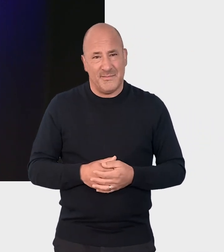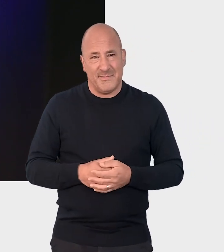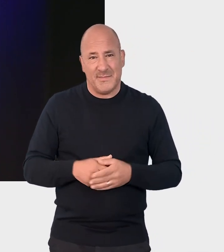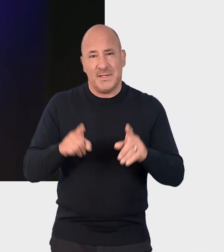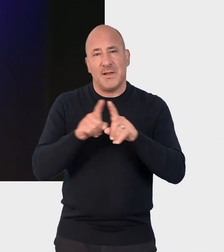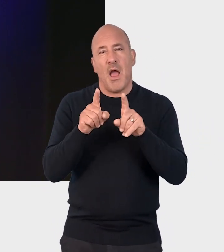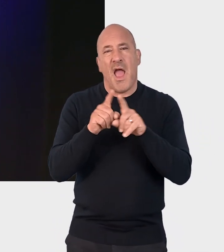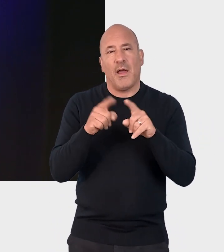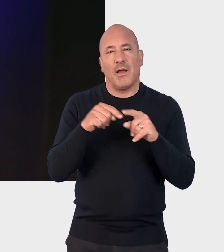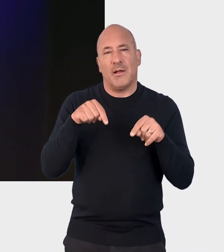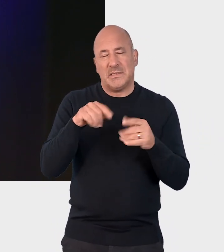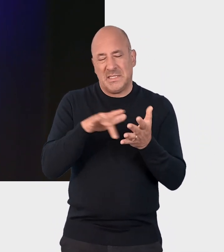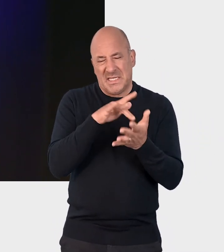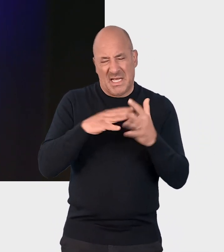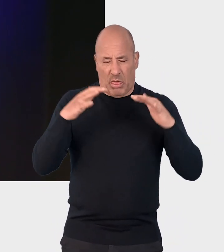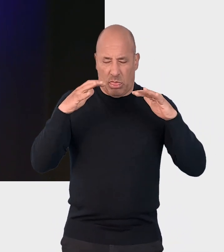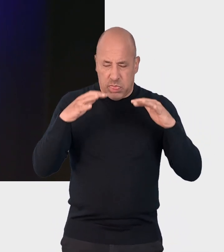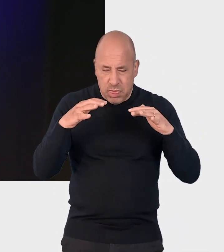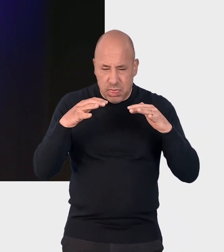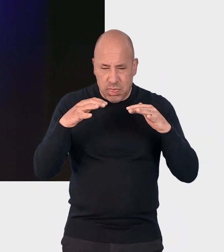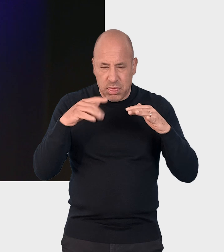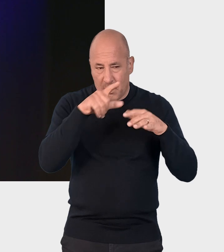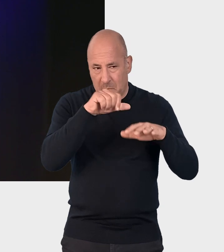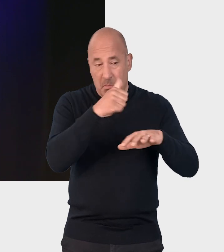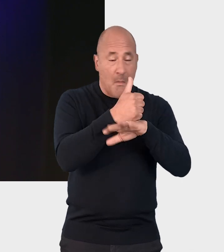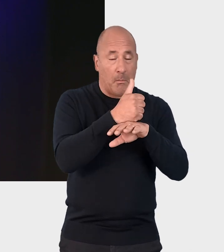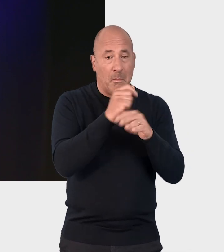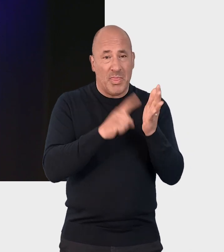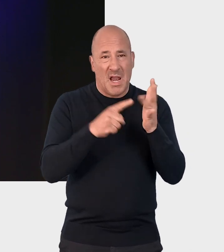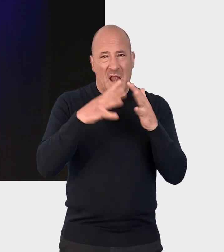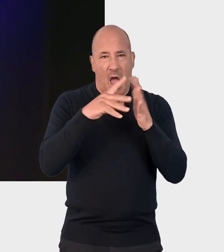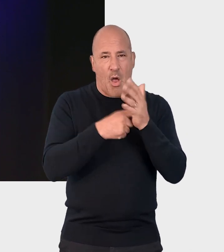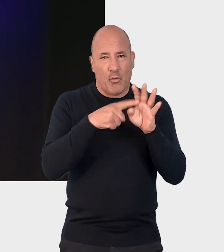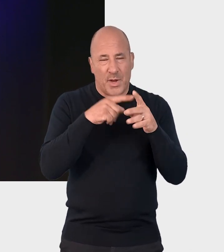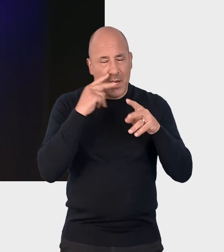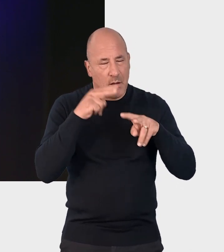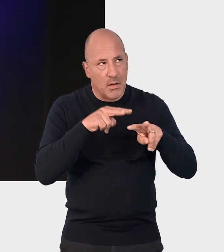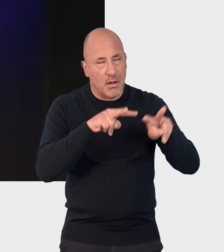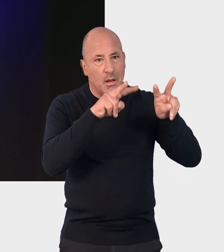catalysing the city's transformation and revival. A beacon of hope, I